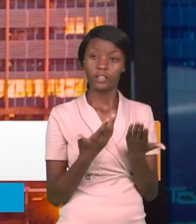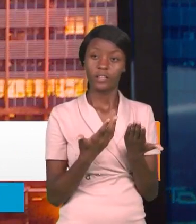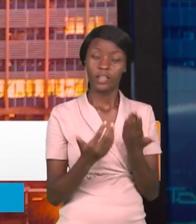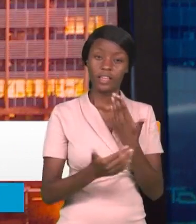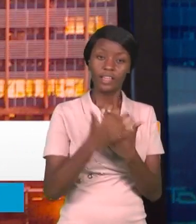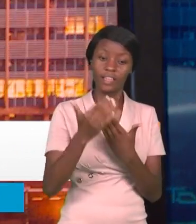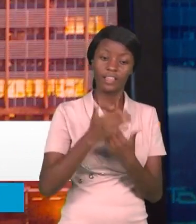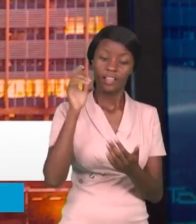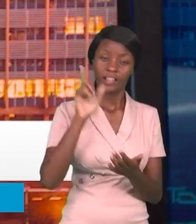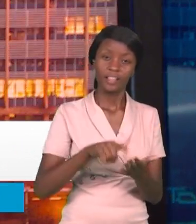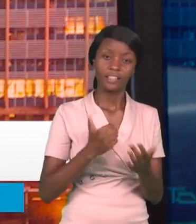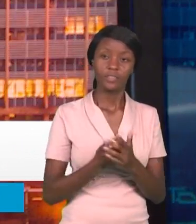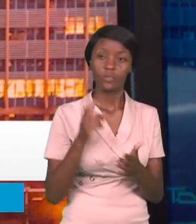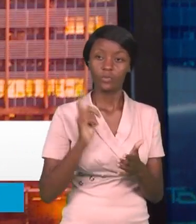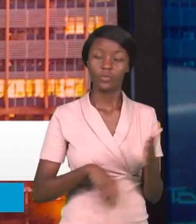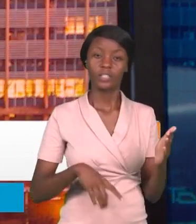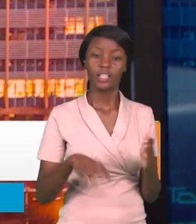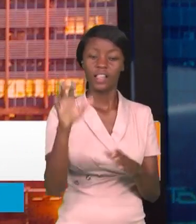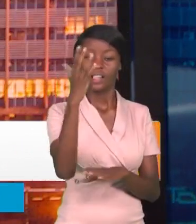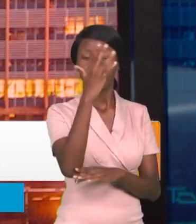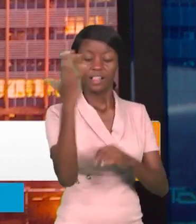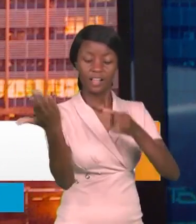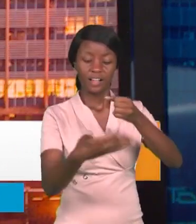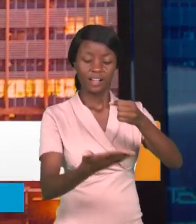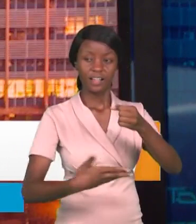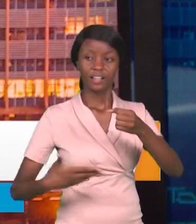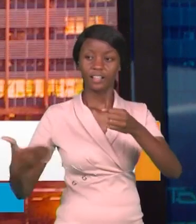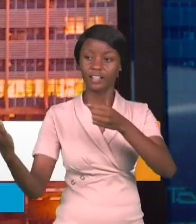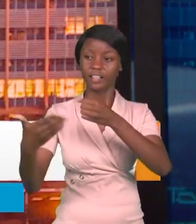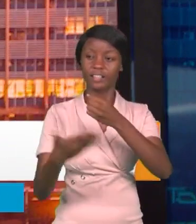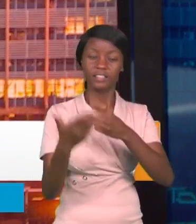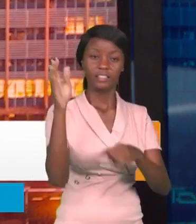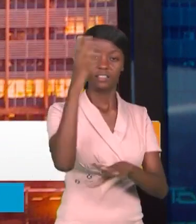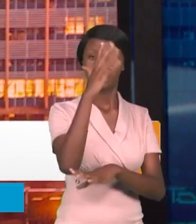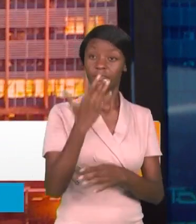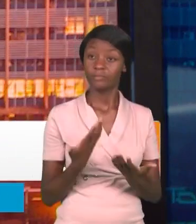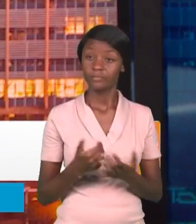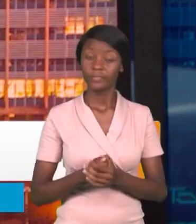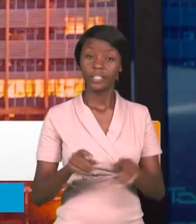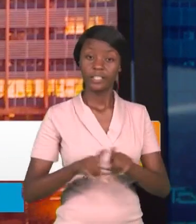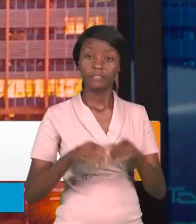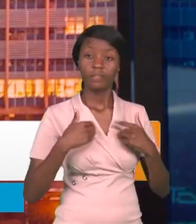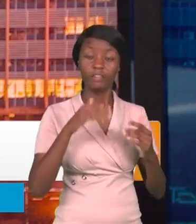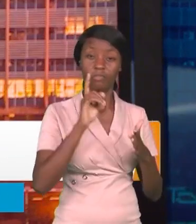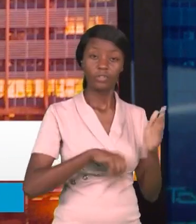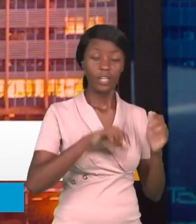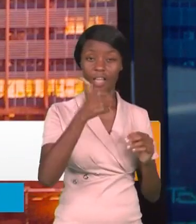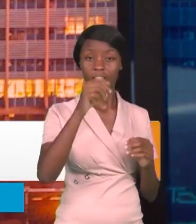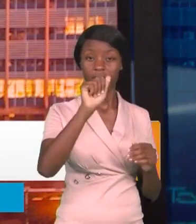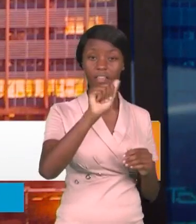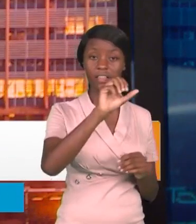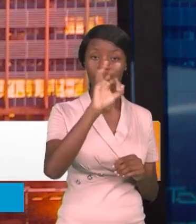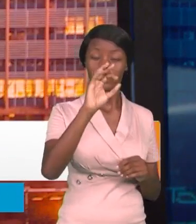careless diversity, desertification, or whatever, how do you call it, deforestation. I mean,